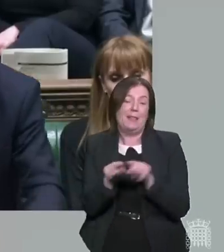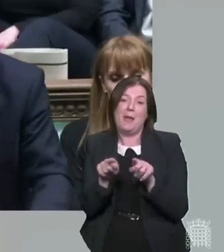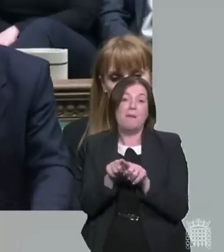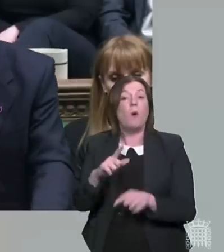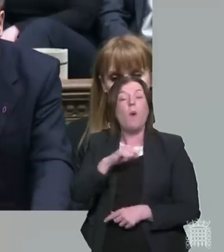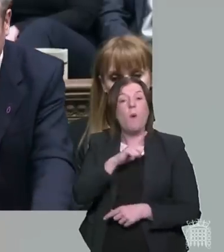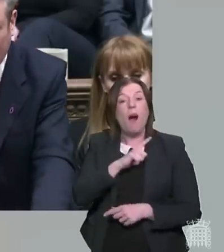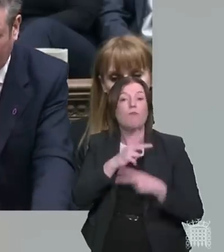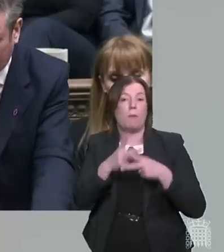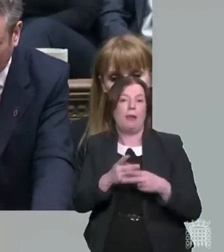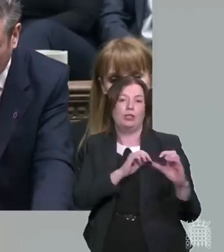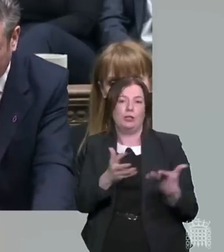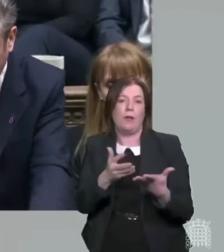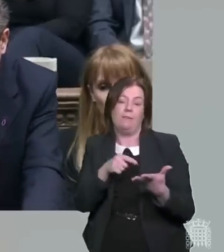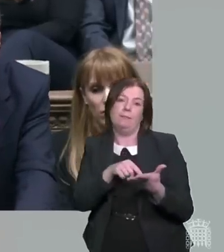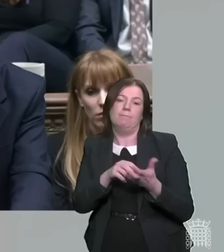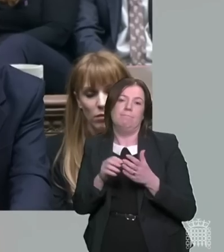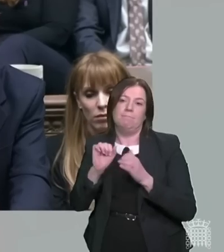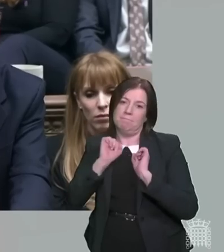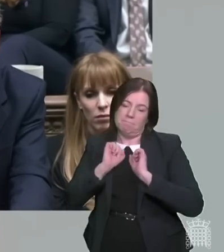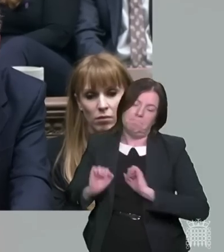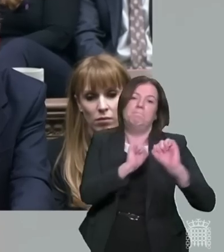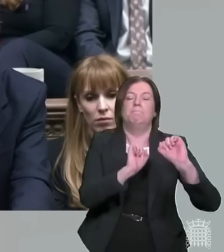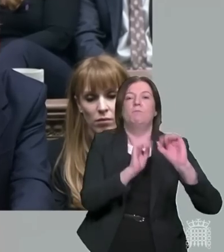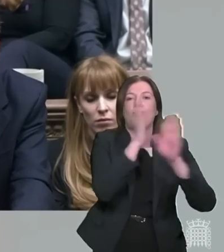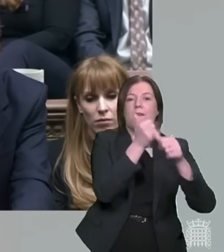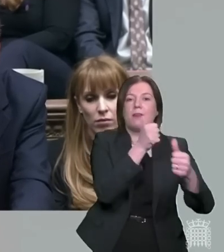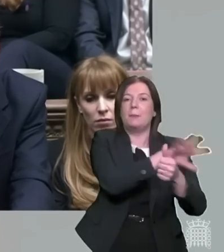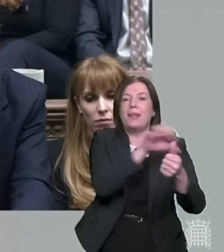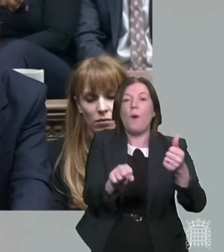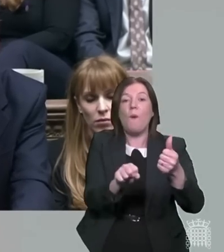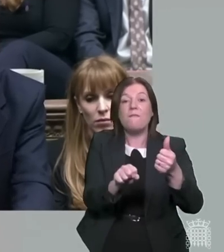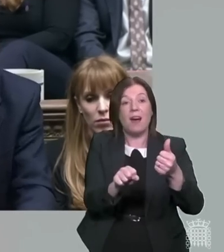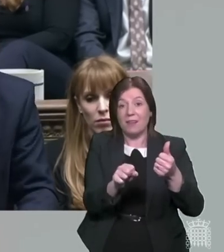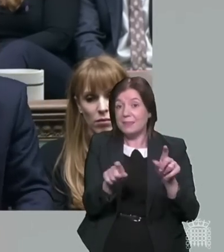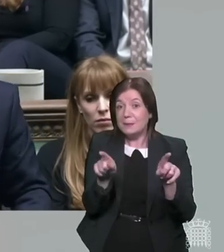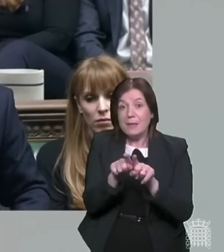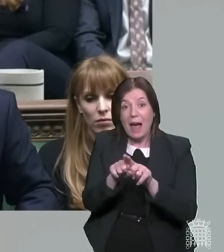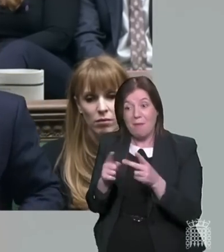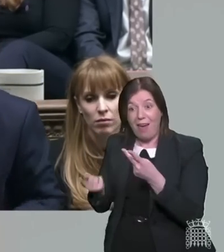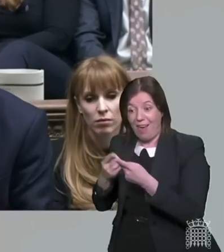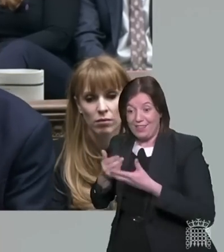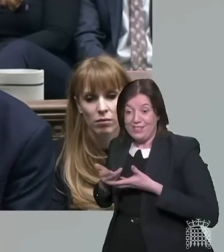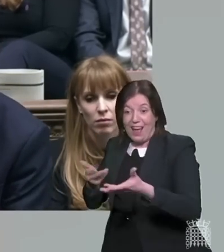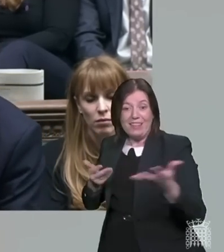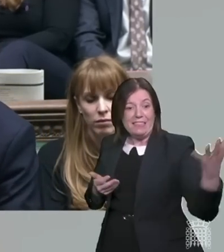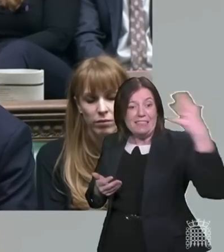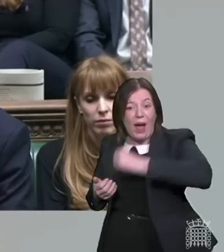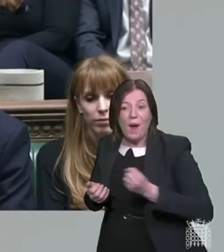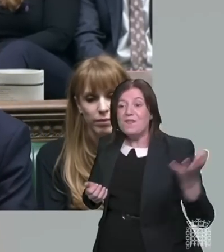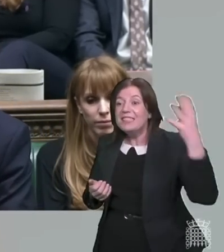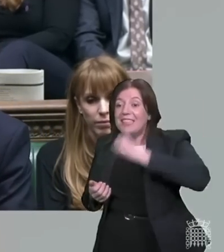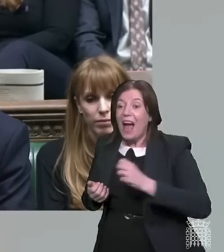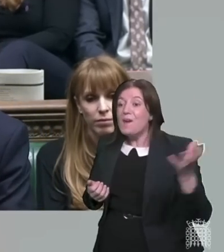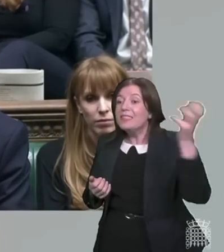privatisation, after a decade of underinvestment, it's yet another vital public service on its knees after 13